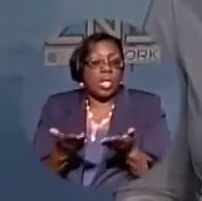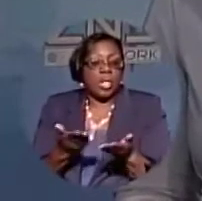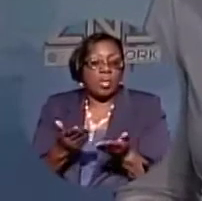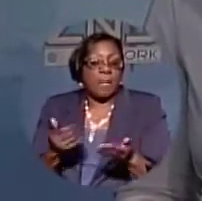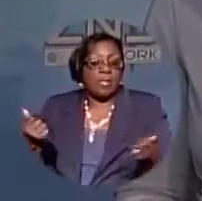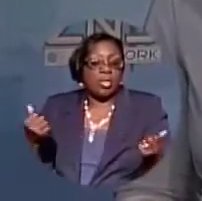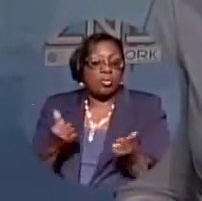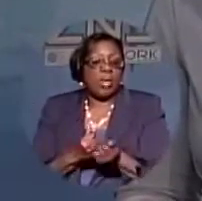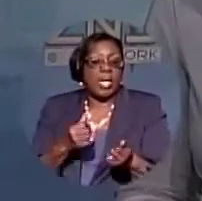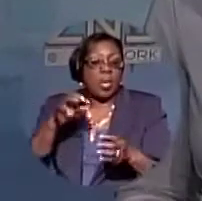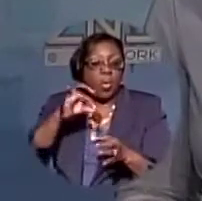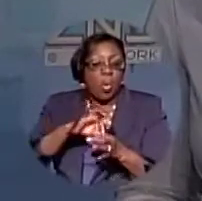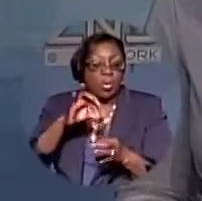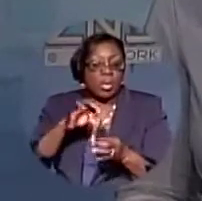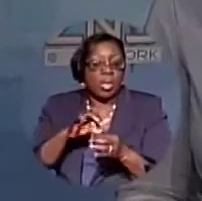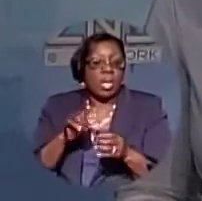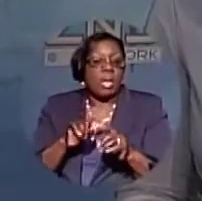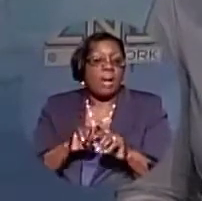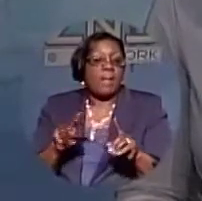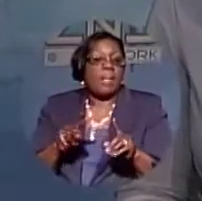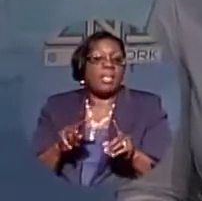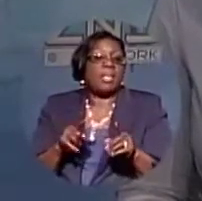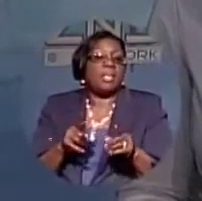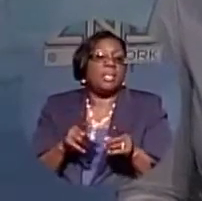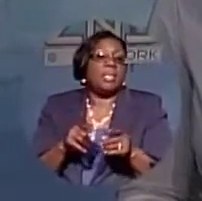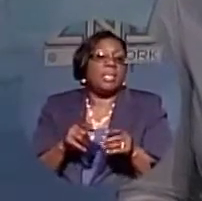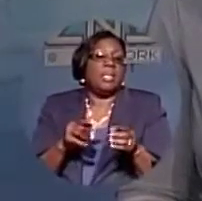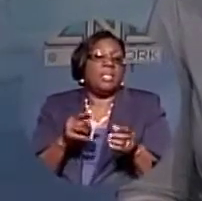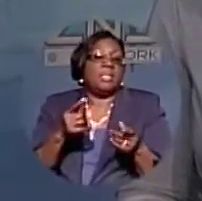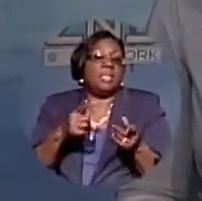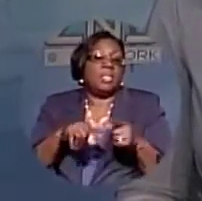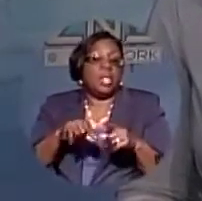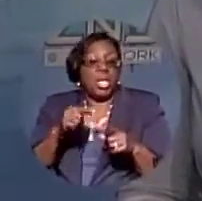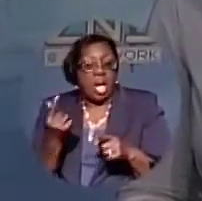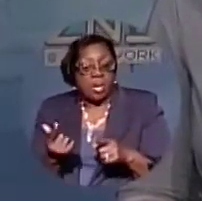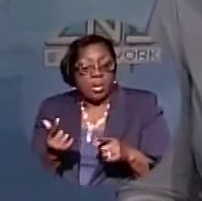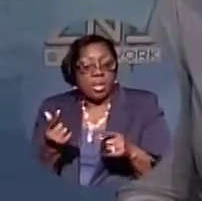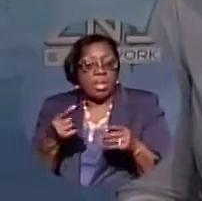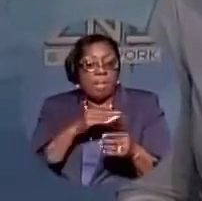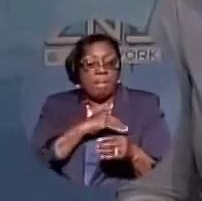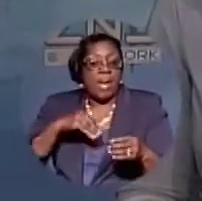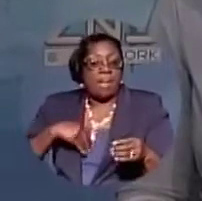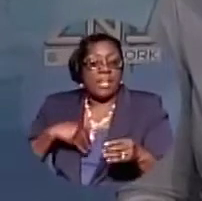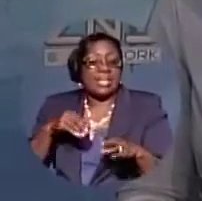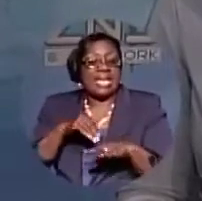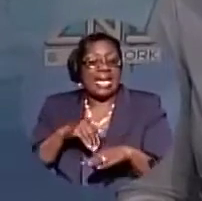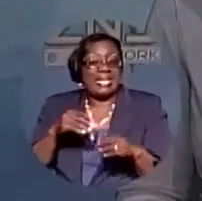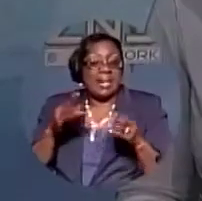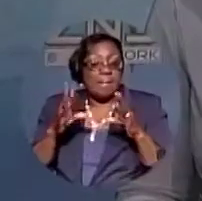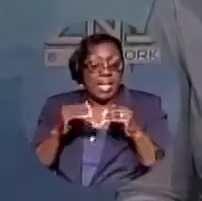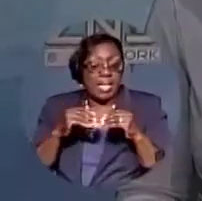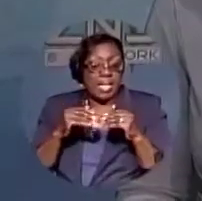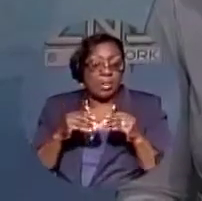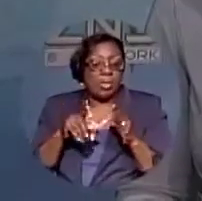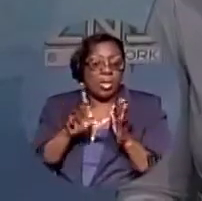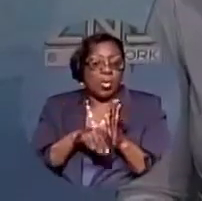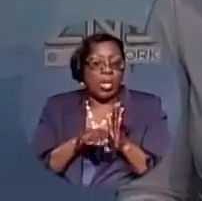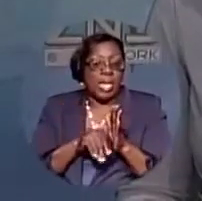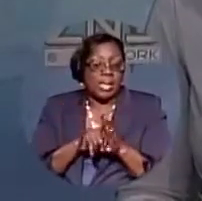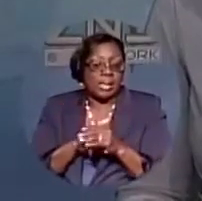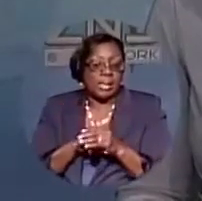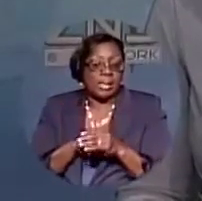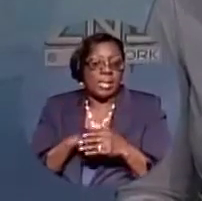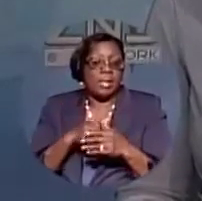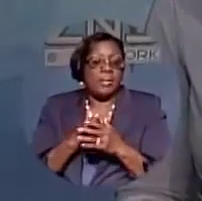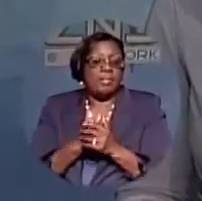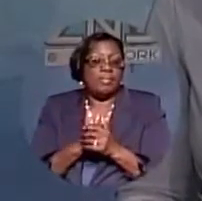Labor Minister Dion Folk says out of the three separate units, Bahamas Air, the College of the Bahamas, and the National Insurance Board, the results